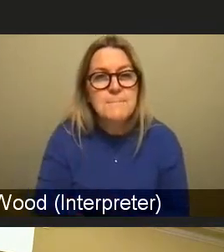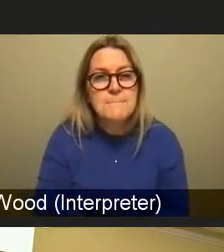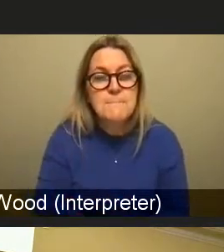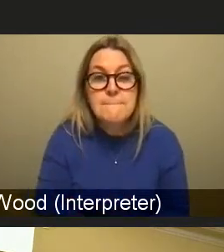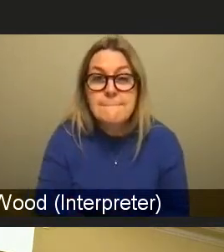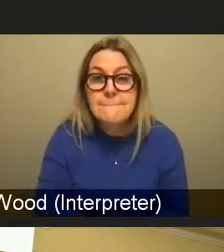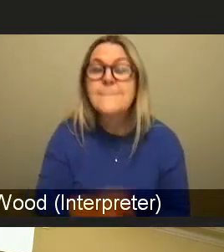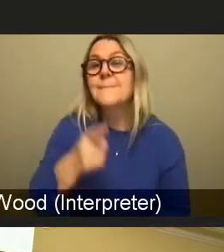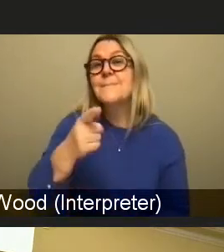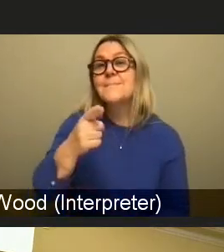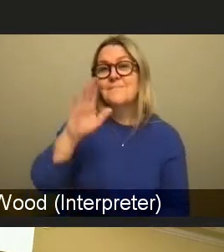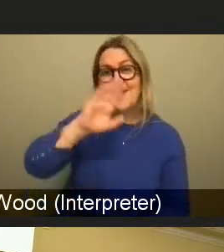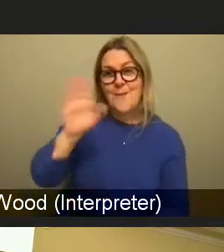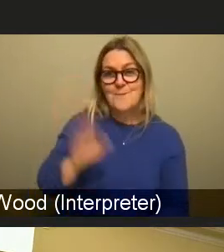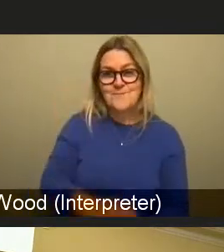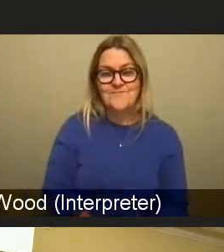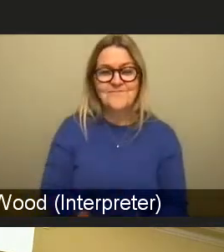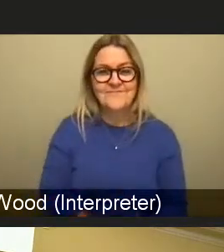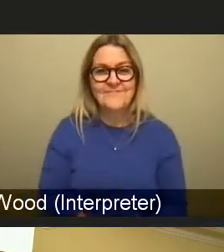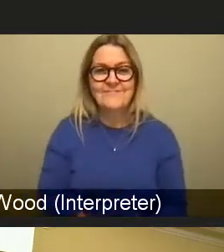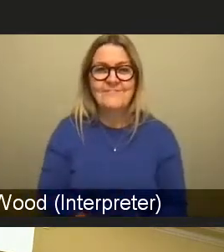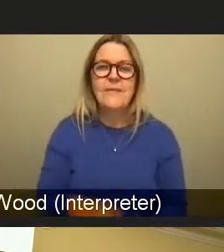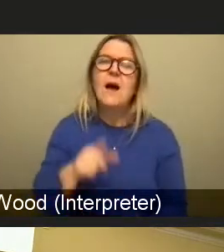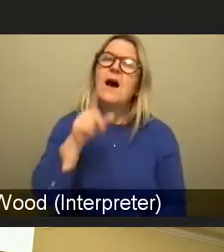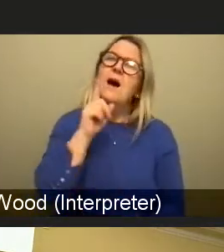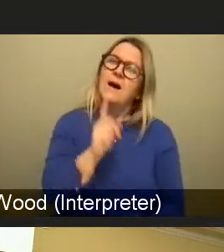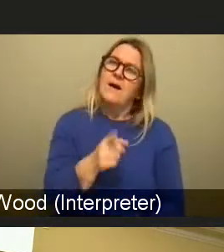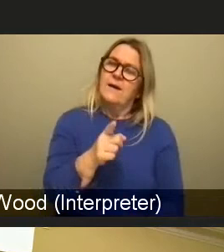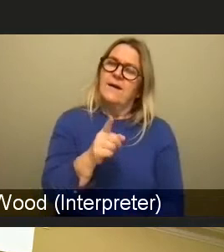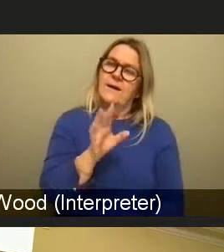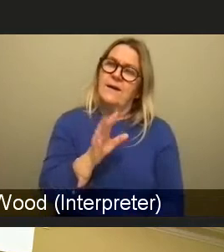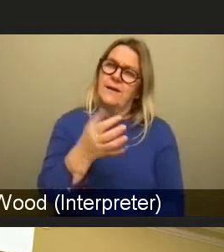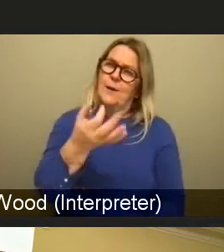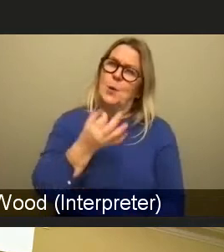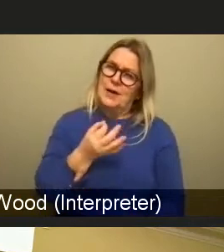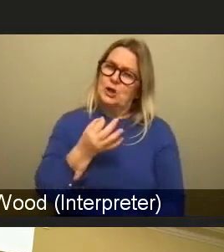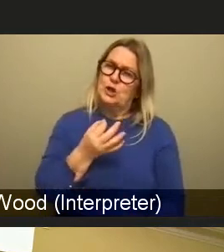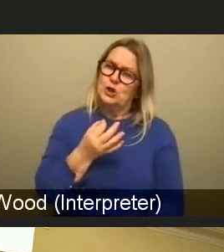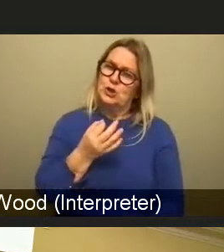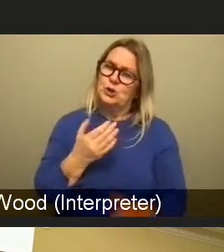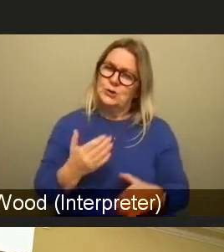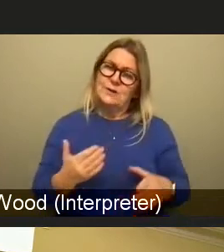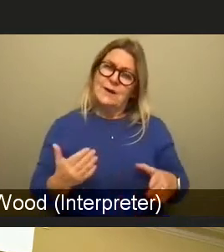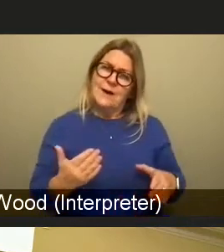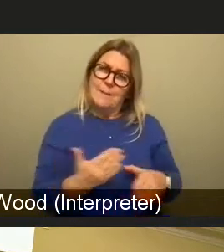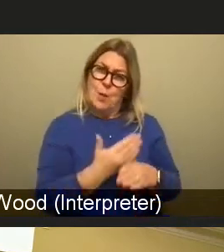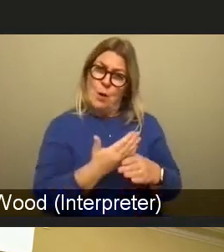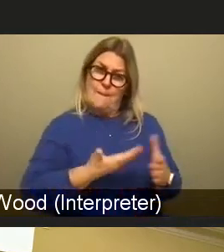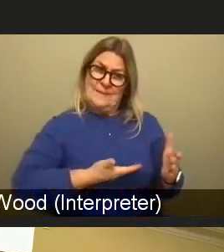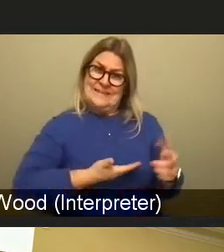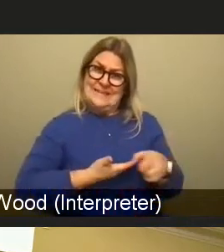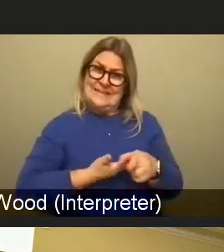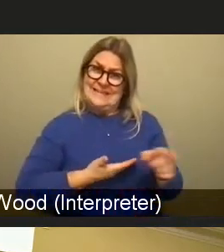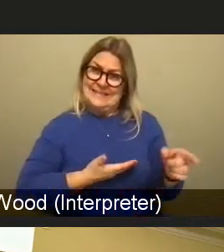Hi. Question was around what makes an employer disabled confident. Was it